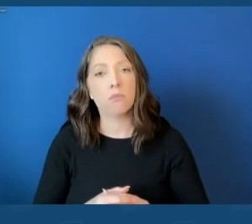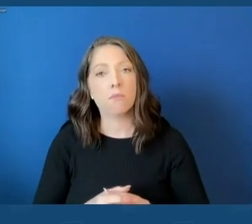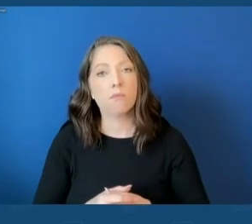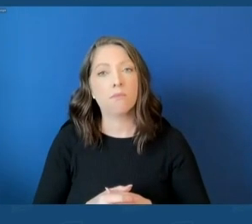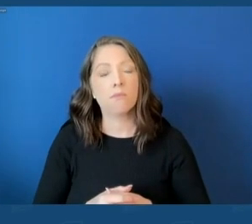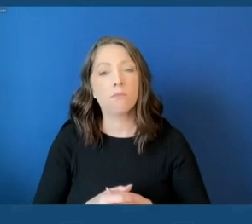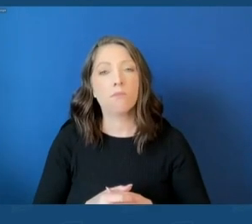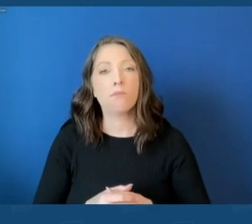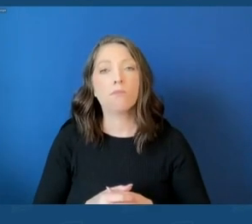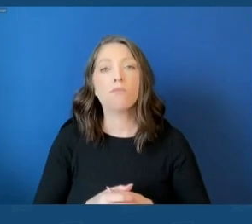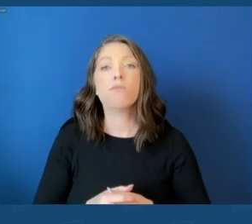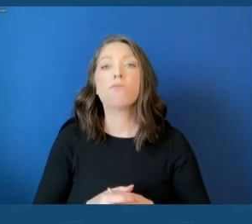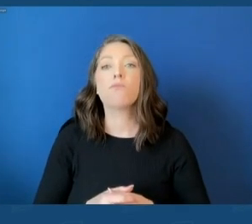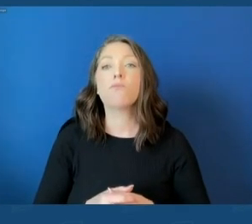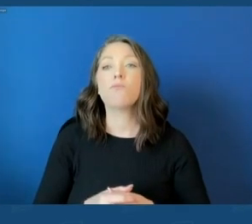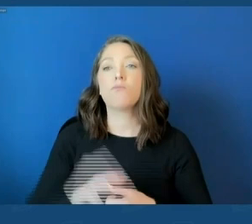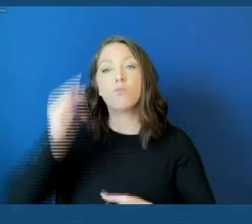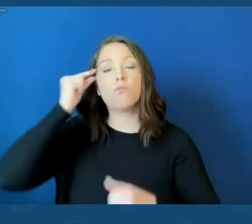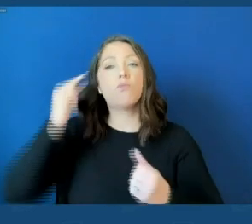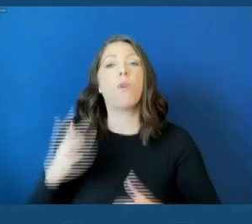governor mentioned, we have